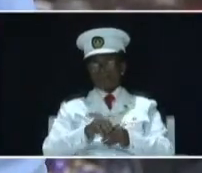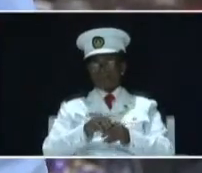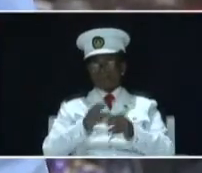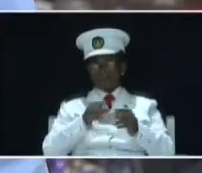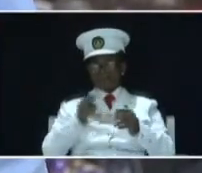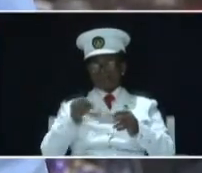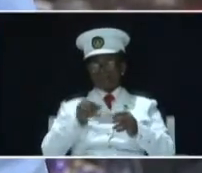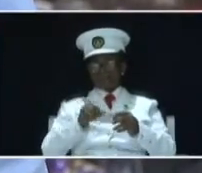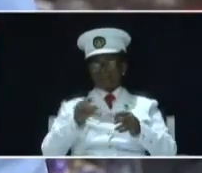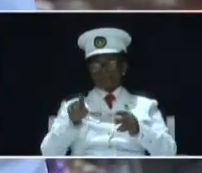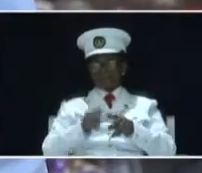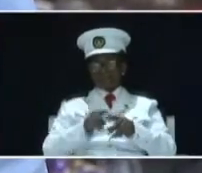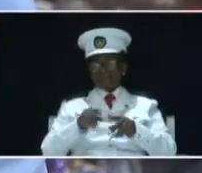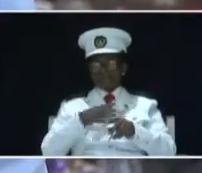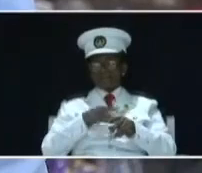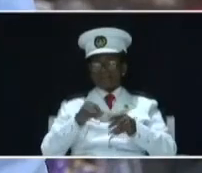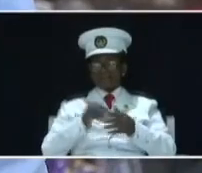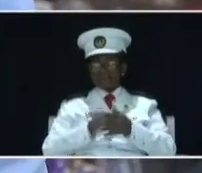Like I told you last